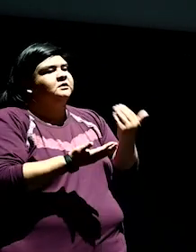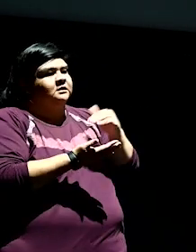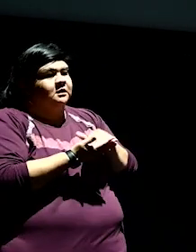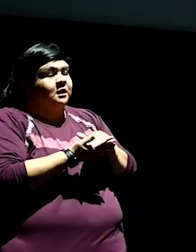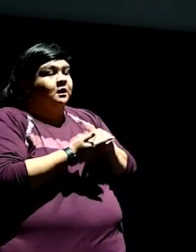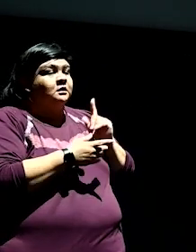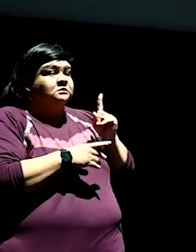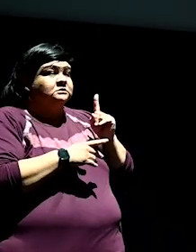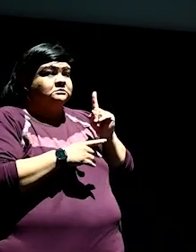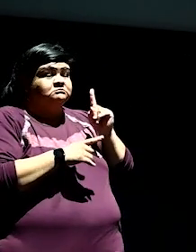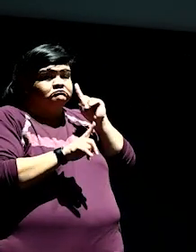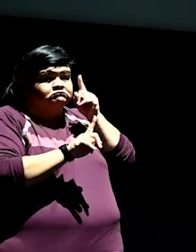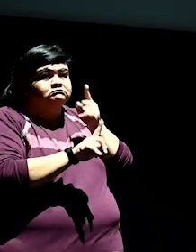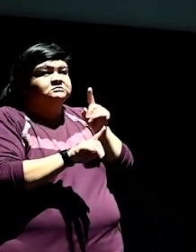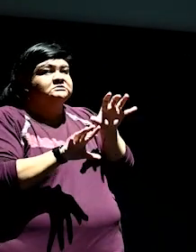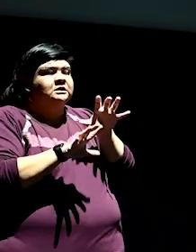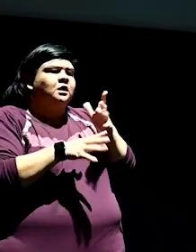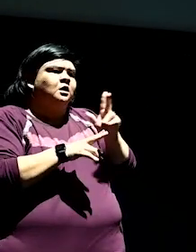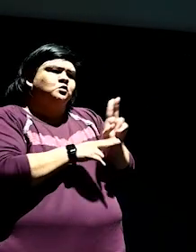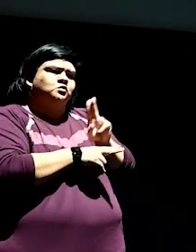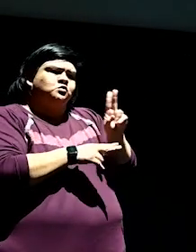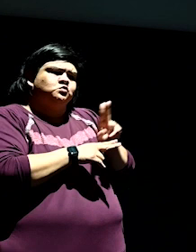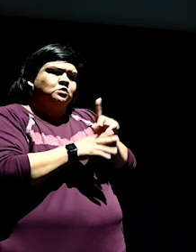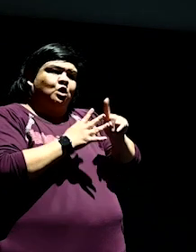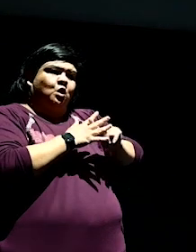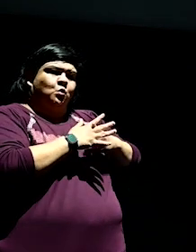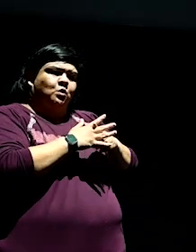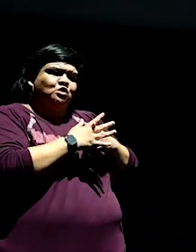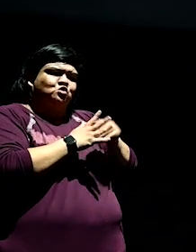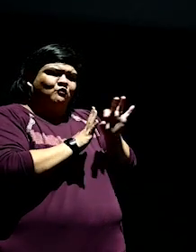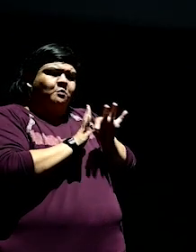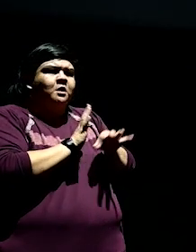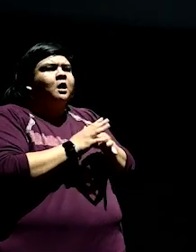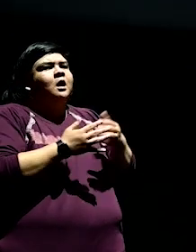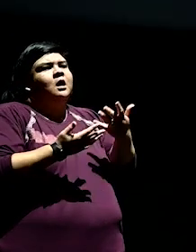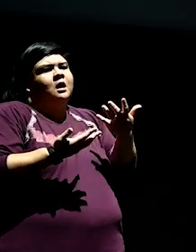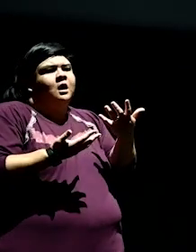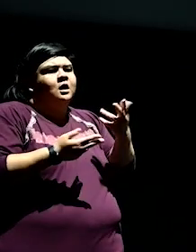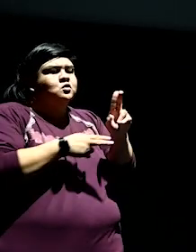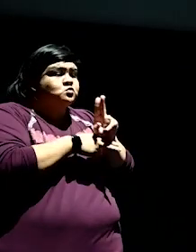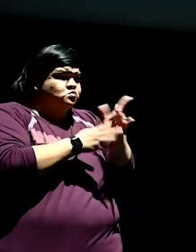based on their original formula, using technology, using